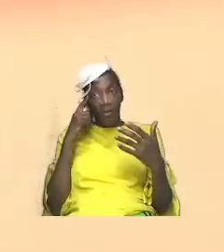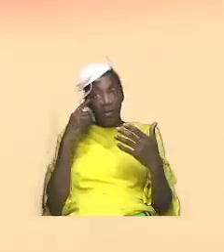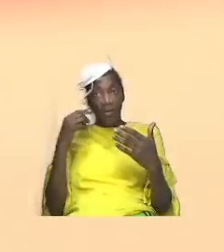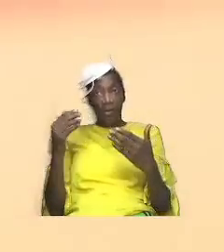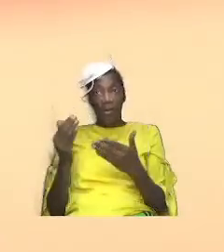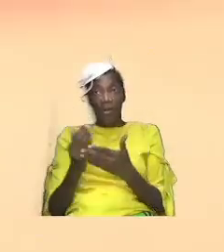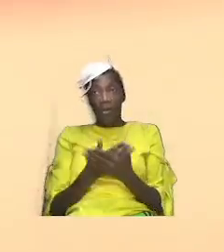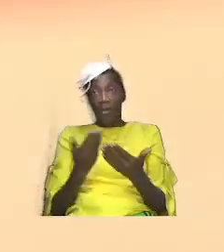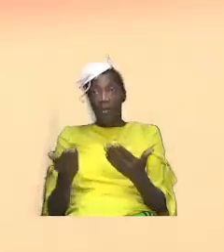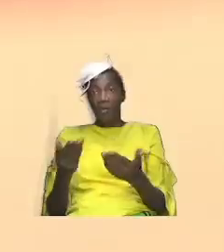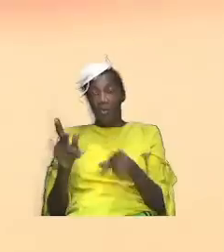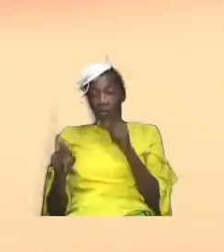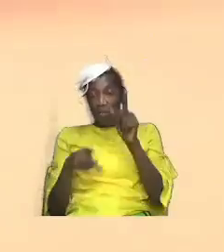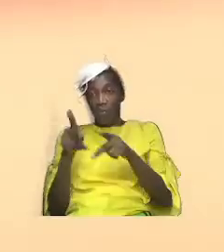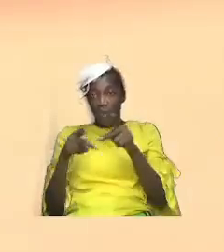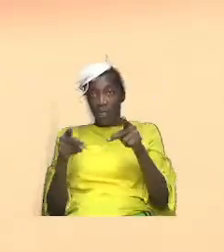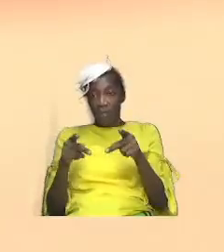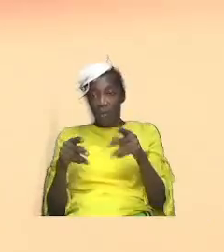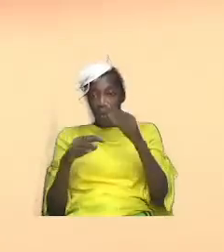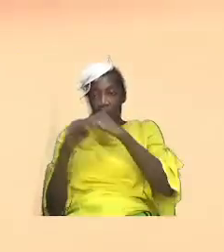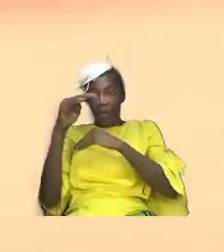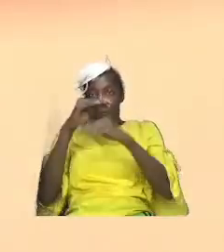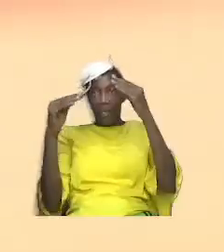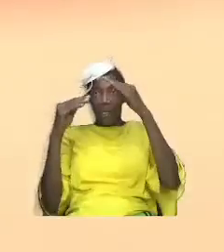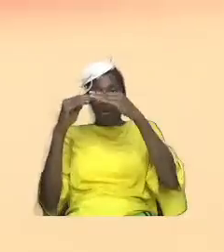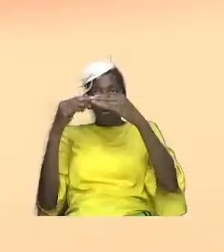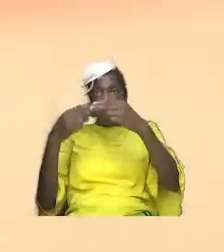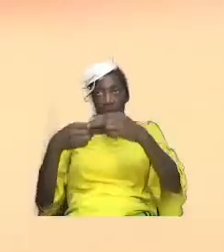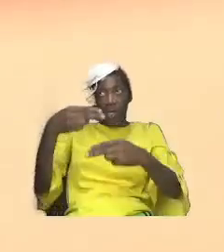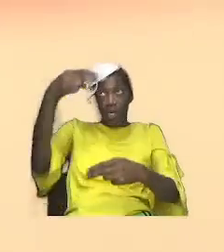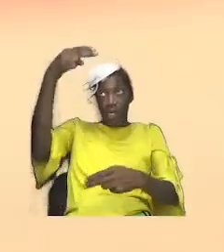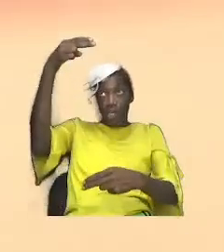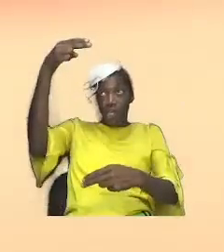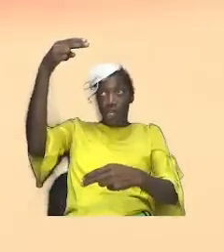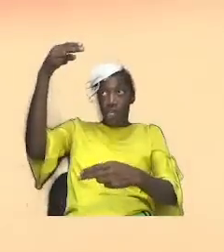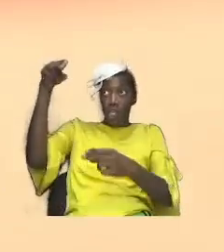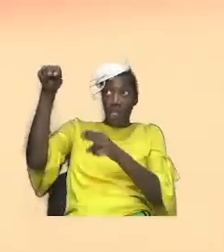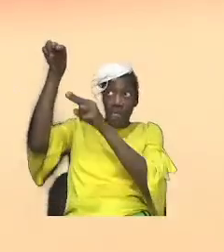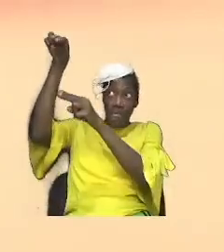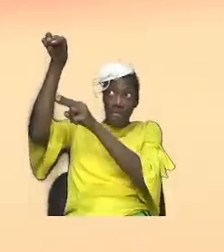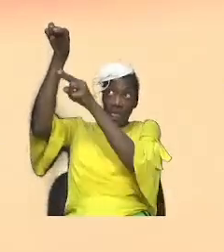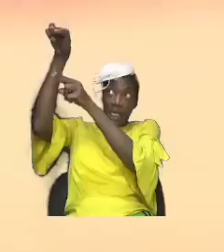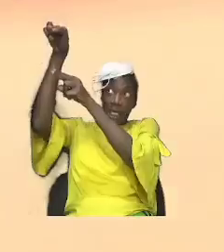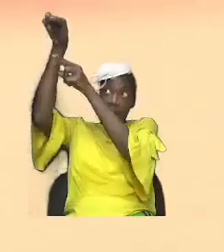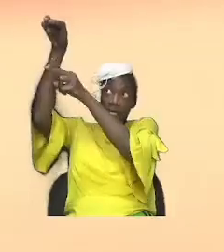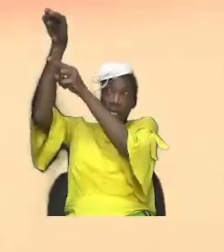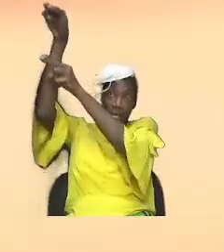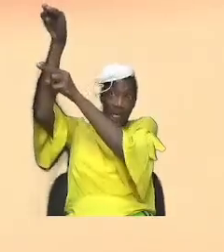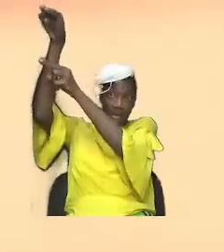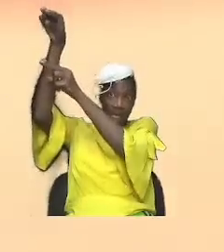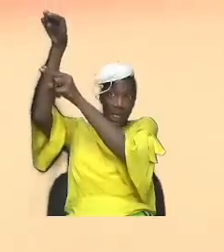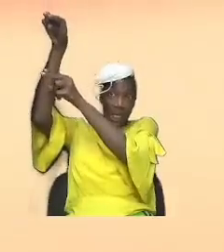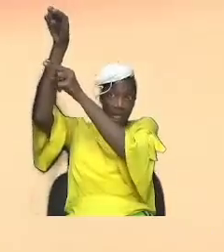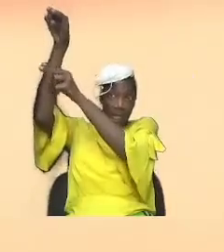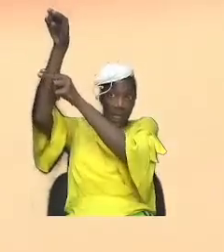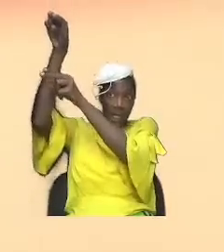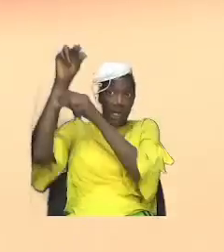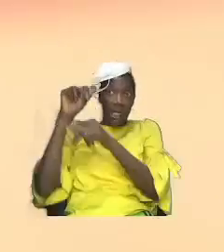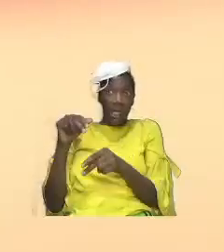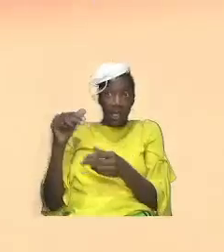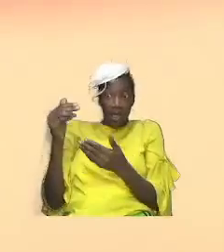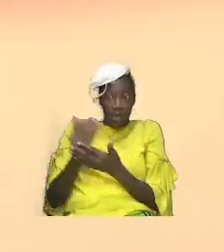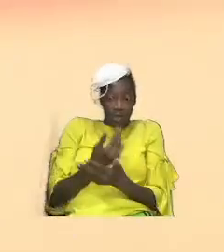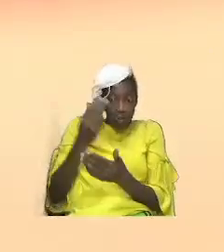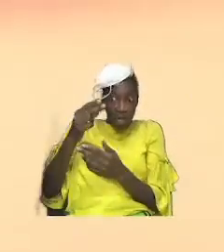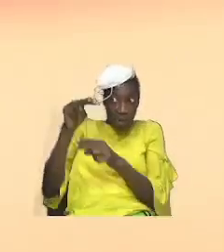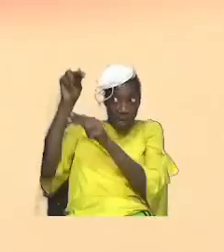that build their house on the hill. And when you see the kind of foundation that they establish because it's on the hill, some of them is all on some hillside with